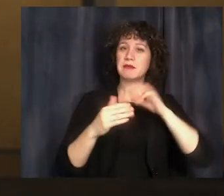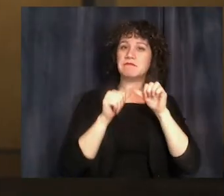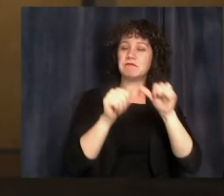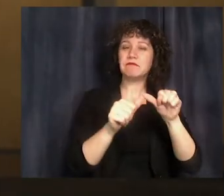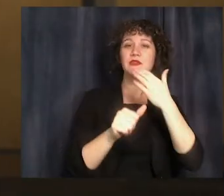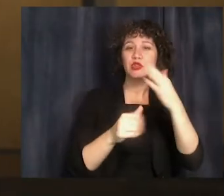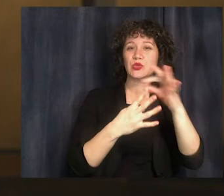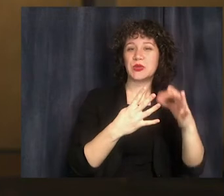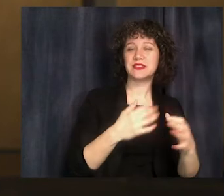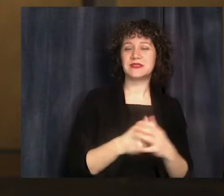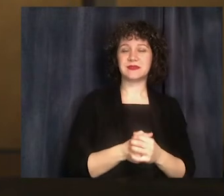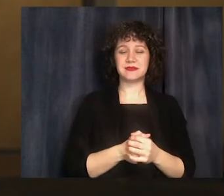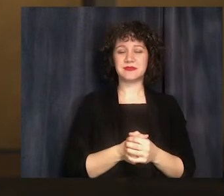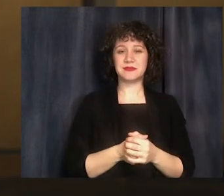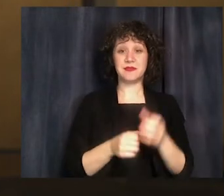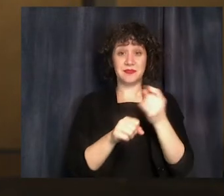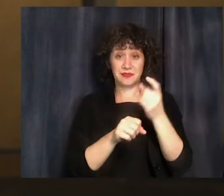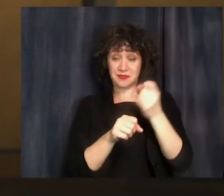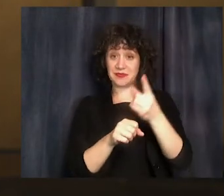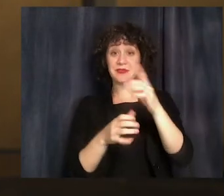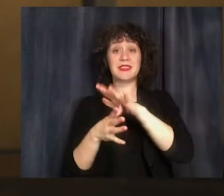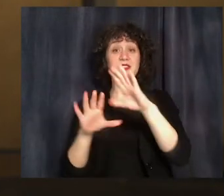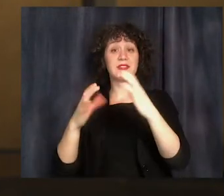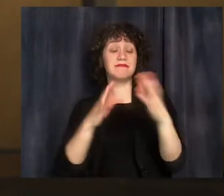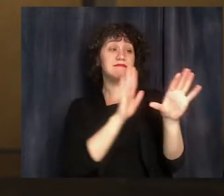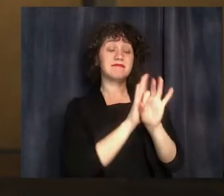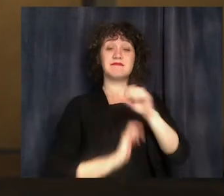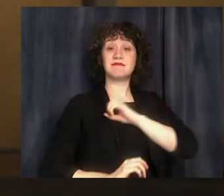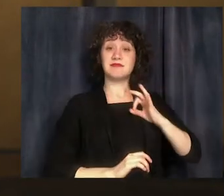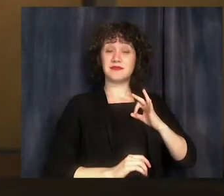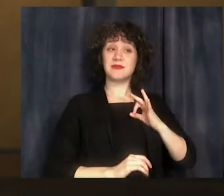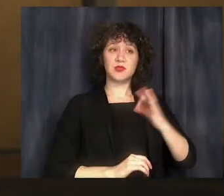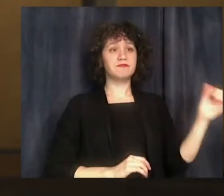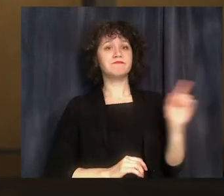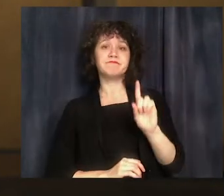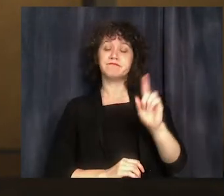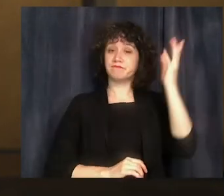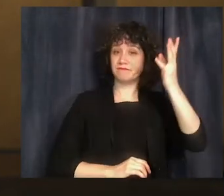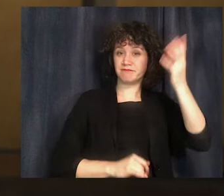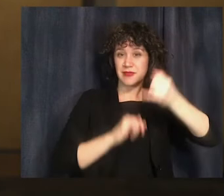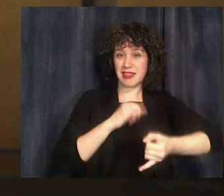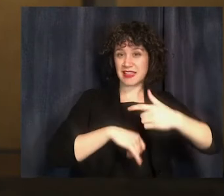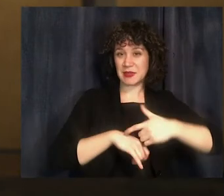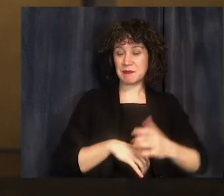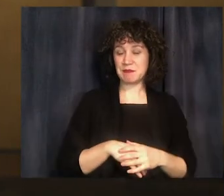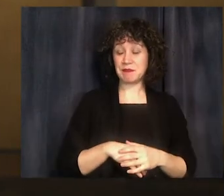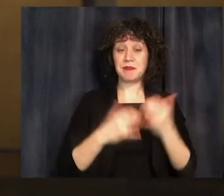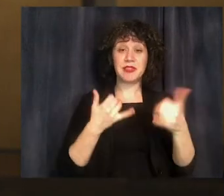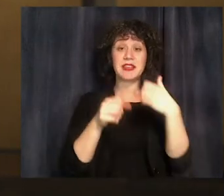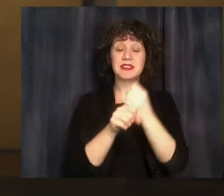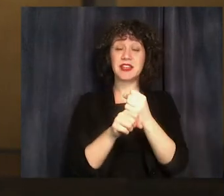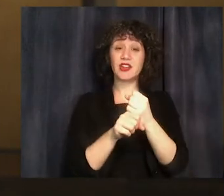Every year, the senior class selects a faculty member to address the class for a final time. This year's student-selected speaker has been